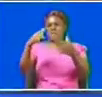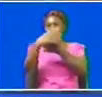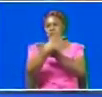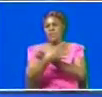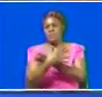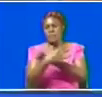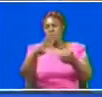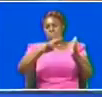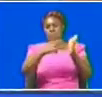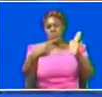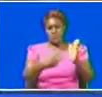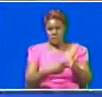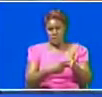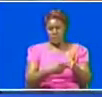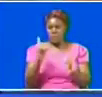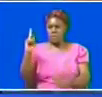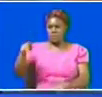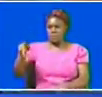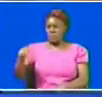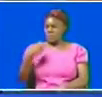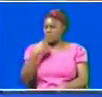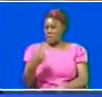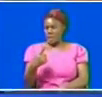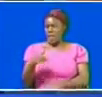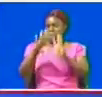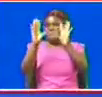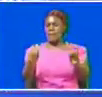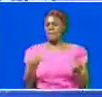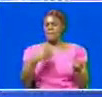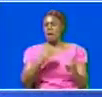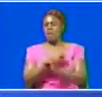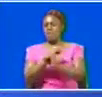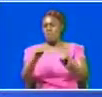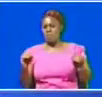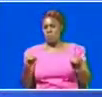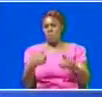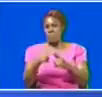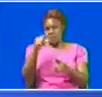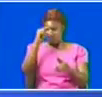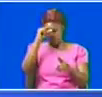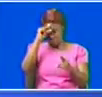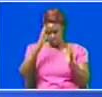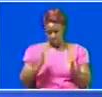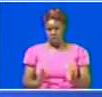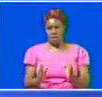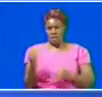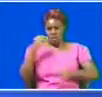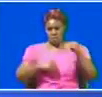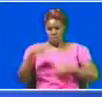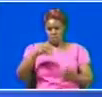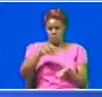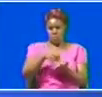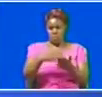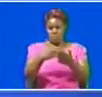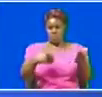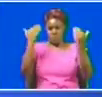A project which the prosecution says had never been budgeted for. But Ojamong's corruption case and a series of others